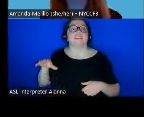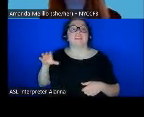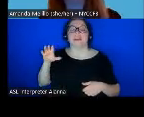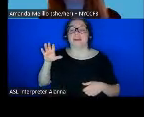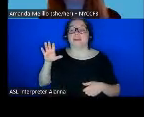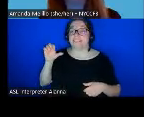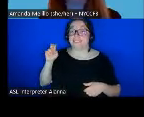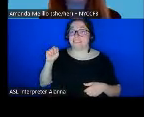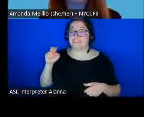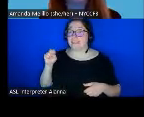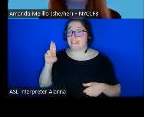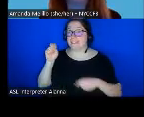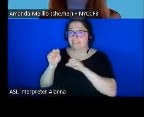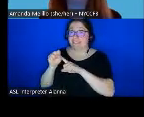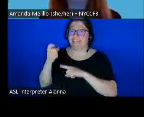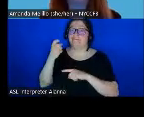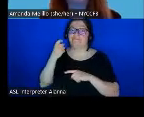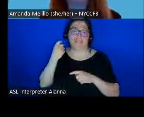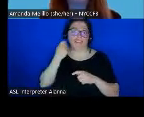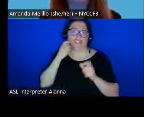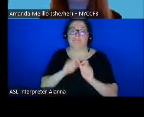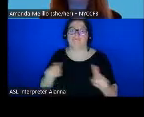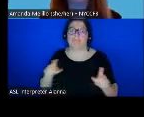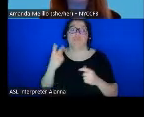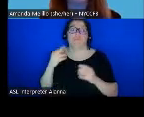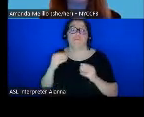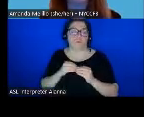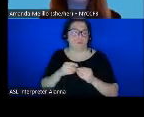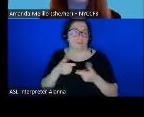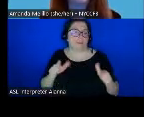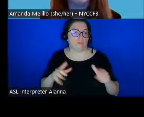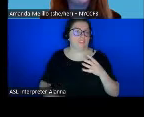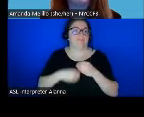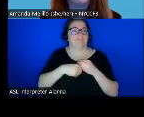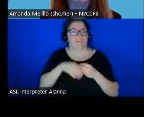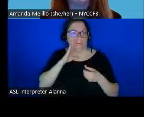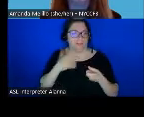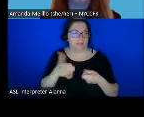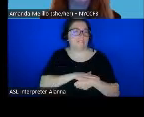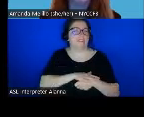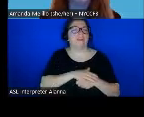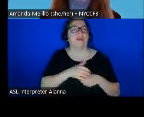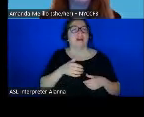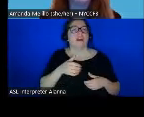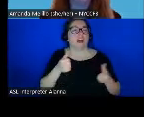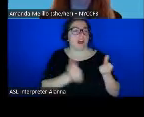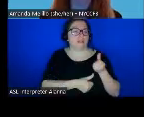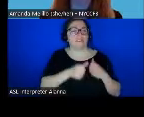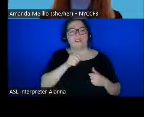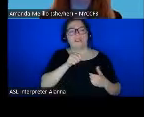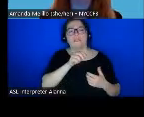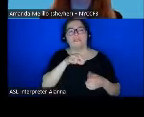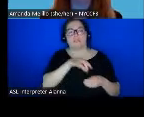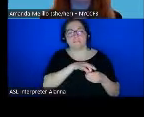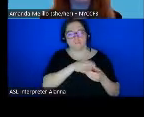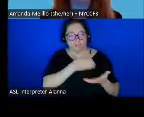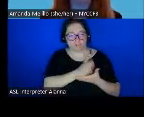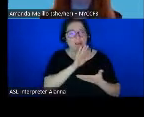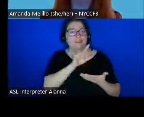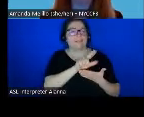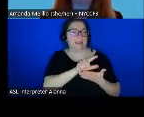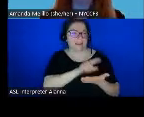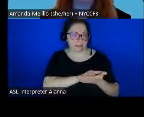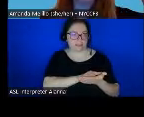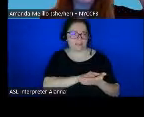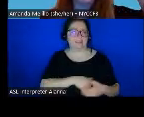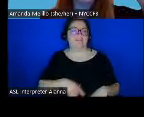just released new designations for two more languages to be covered under the voting rights act section 203 that's hindi and punjabi